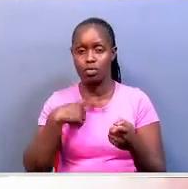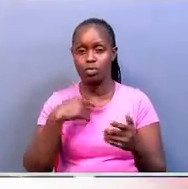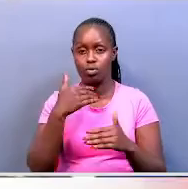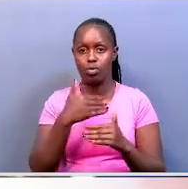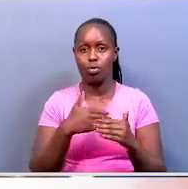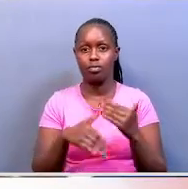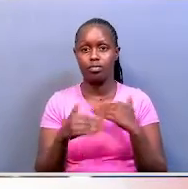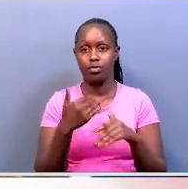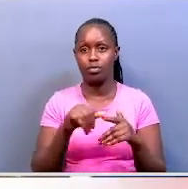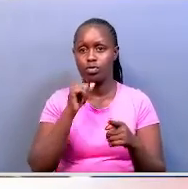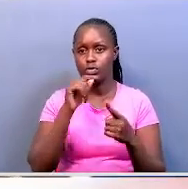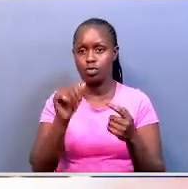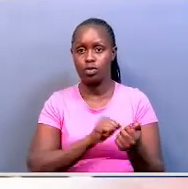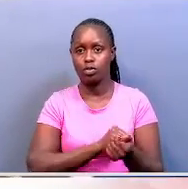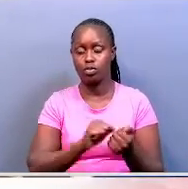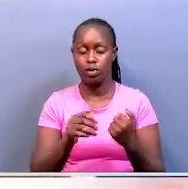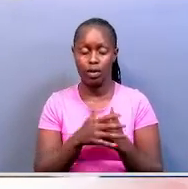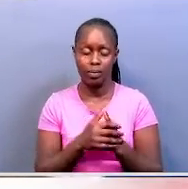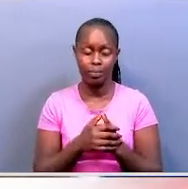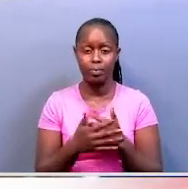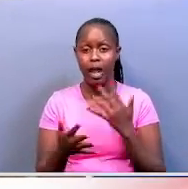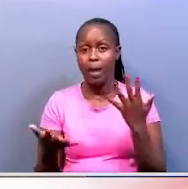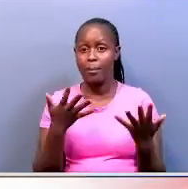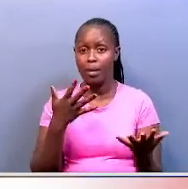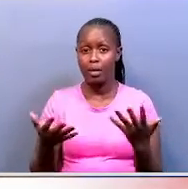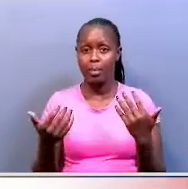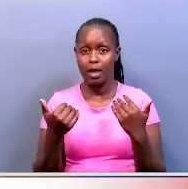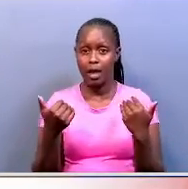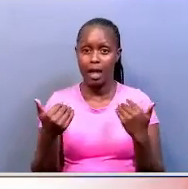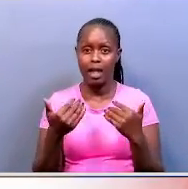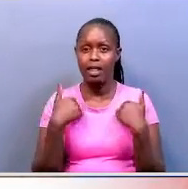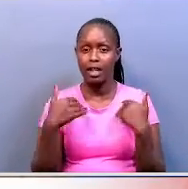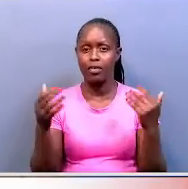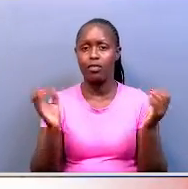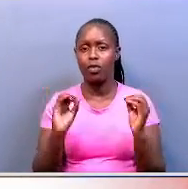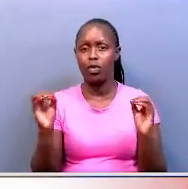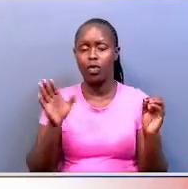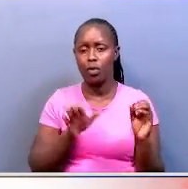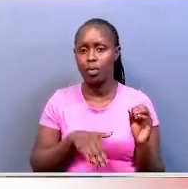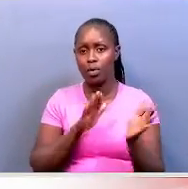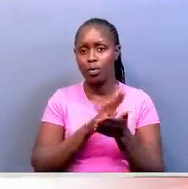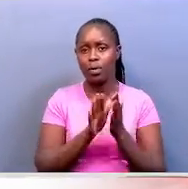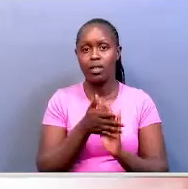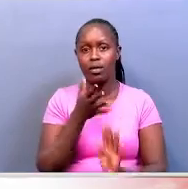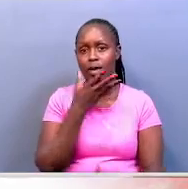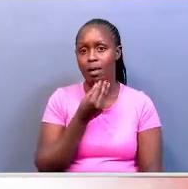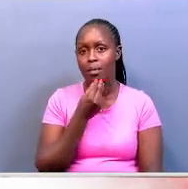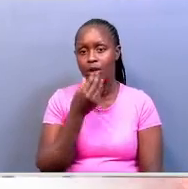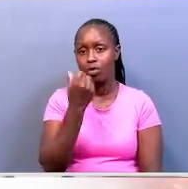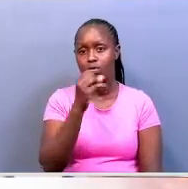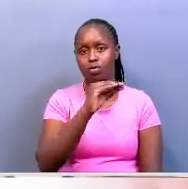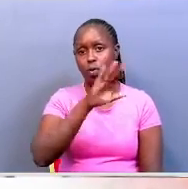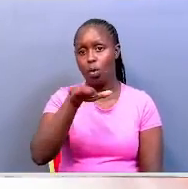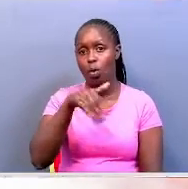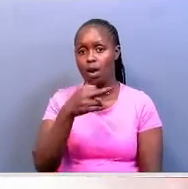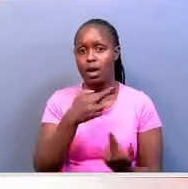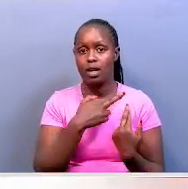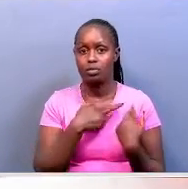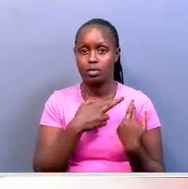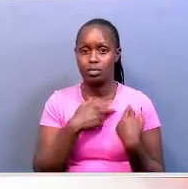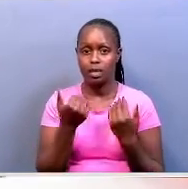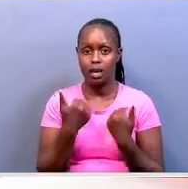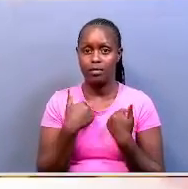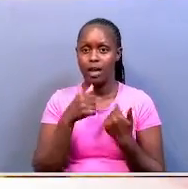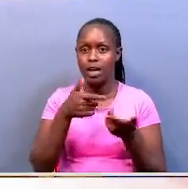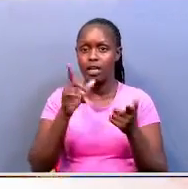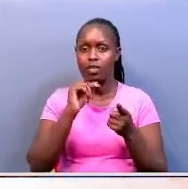badala ya kubomoa. There could be no woman without a man. So jukumu ni ya kila moja.